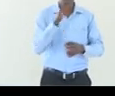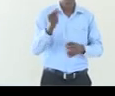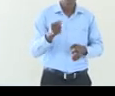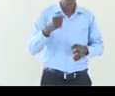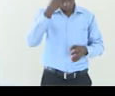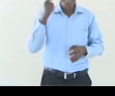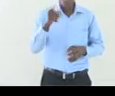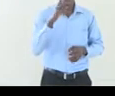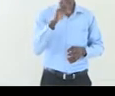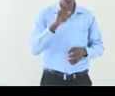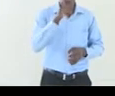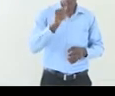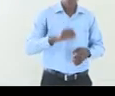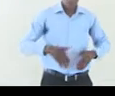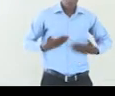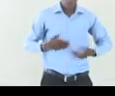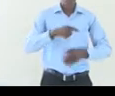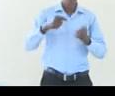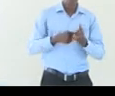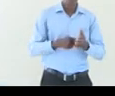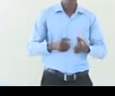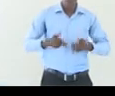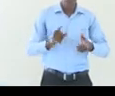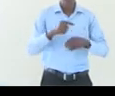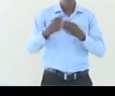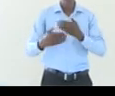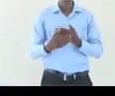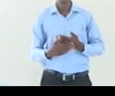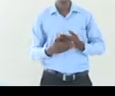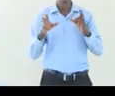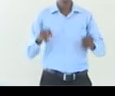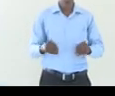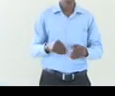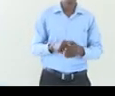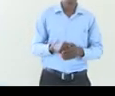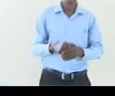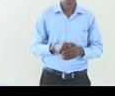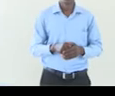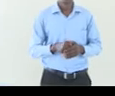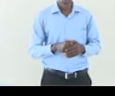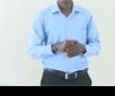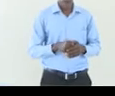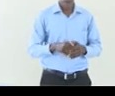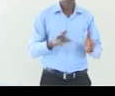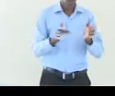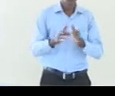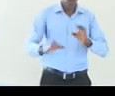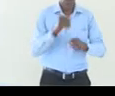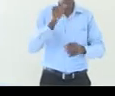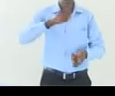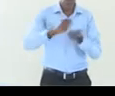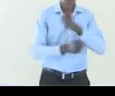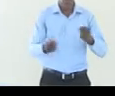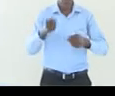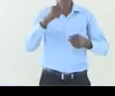now, what did man go do? In order not to make you sad, let me change my mind. Is that what he